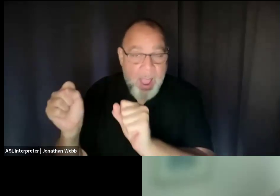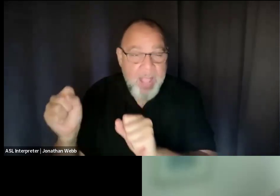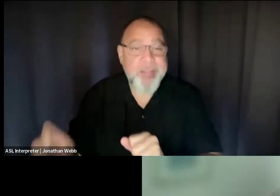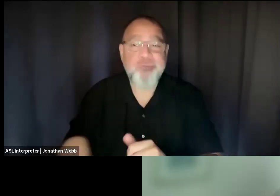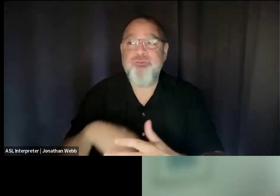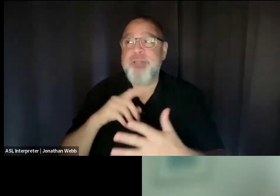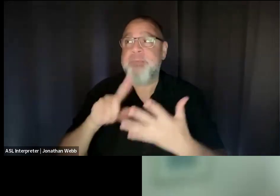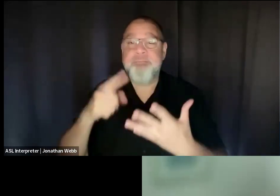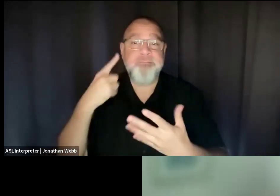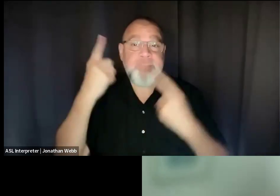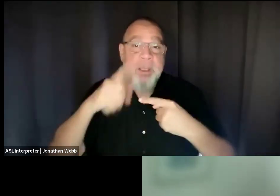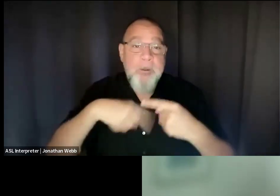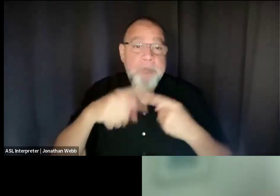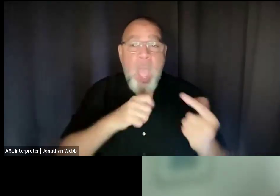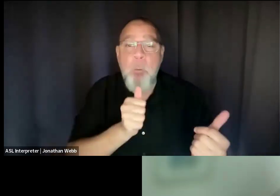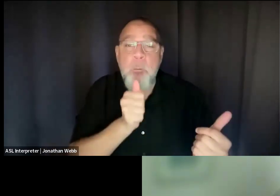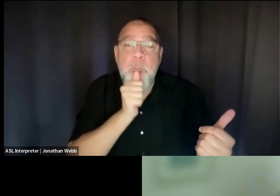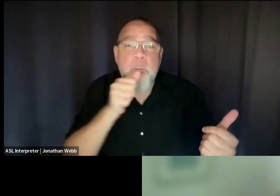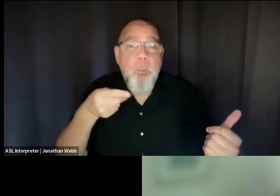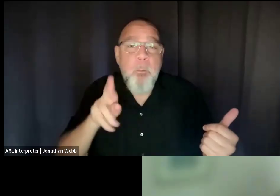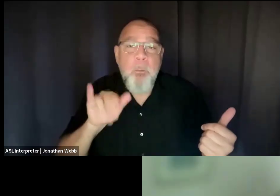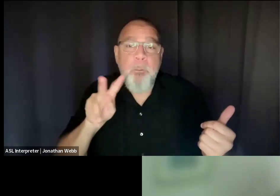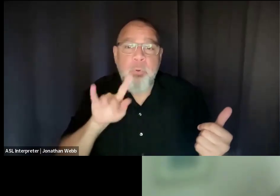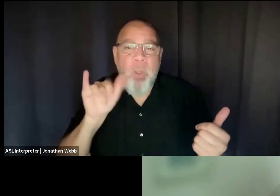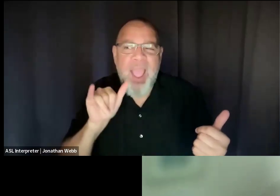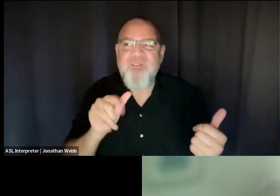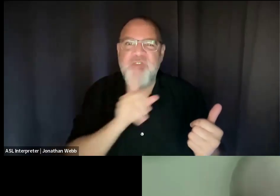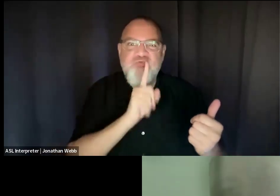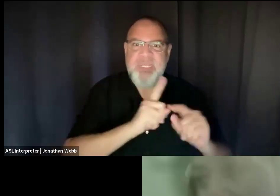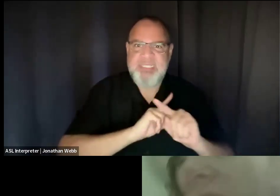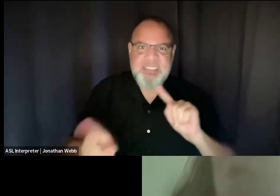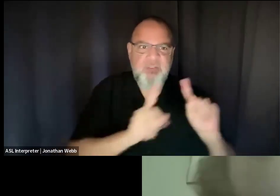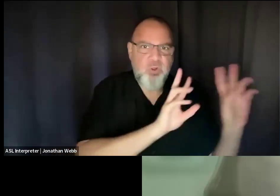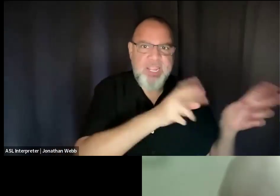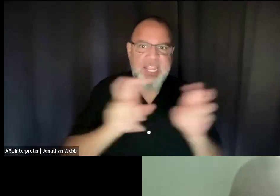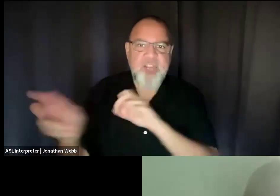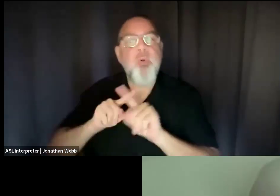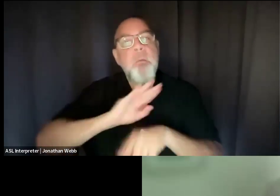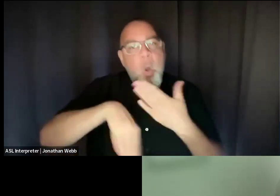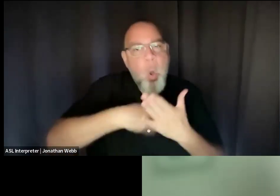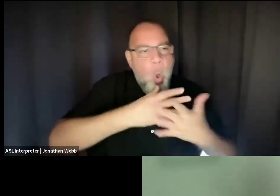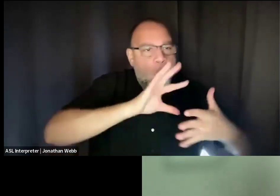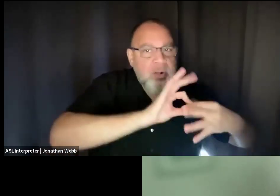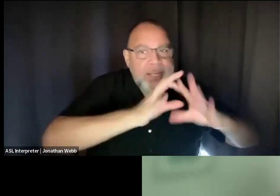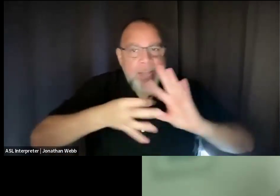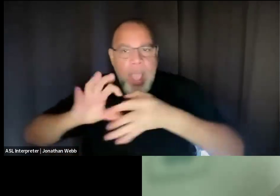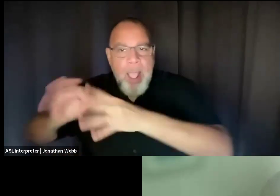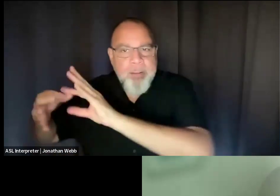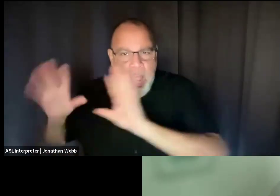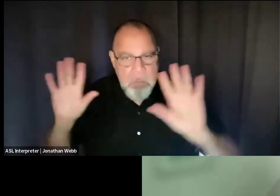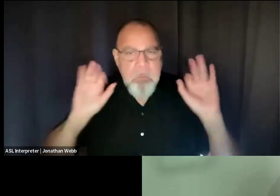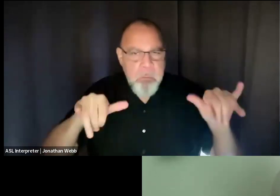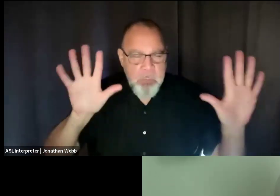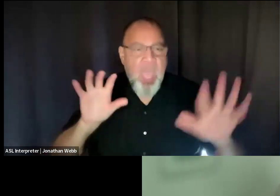and geospatial, like, I mean, different sets of issues, right? But it's just been super lovely to have this kind of